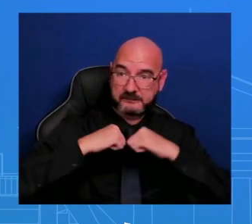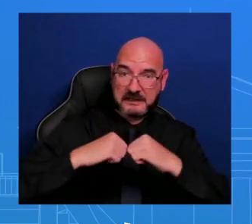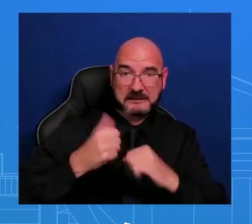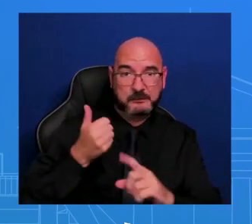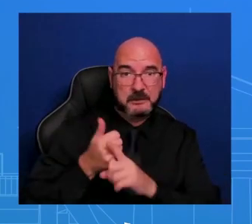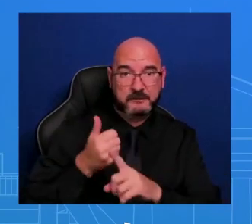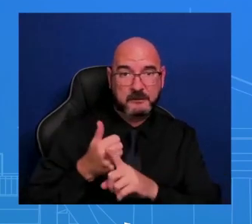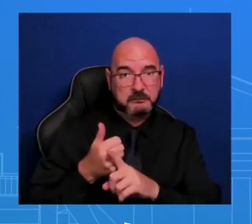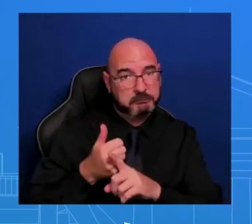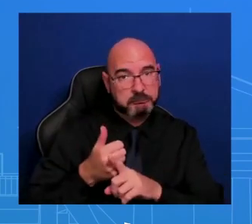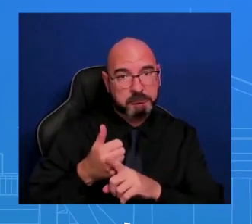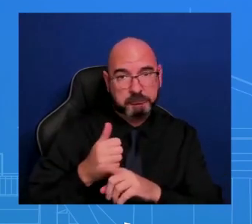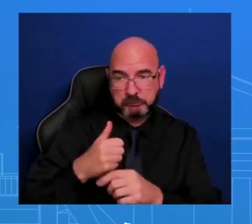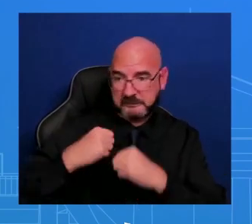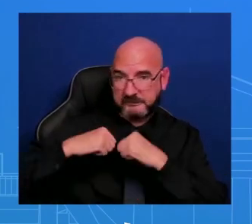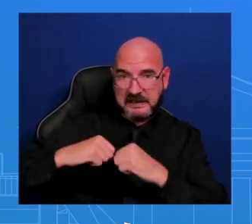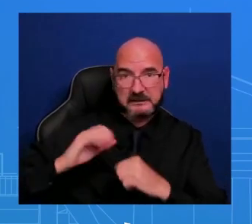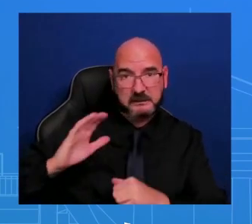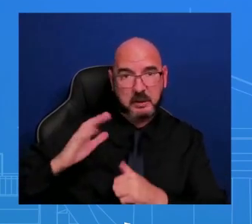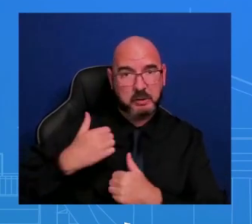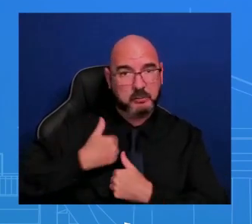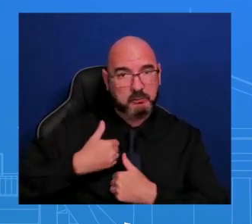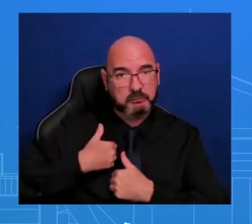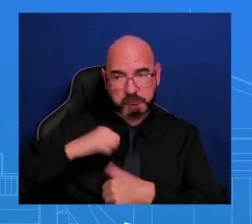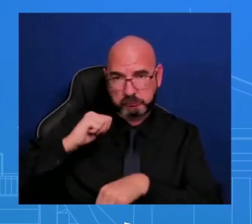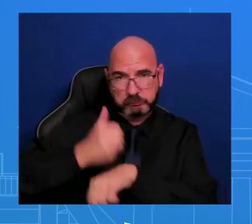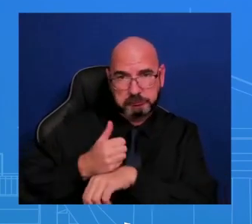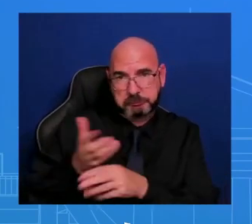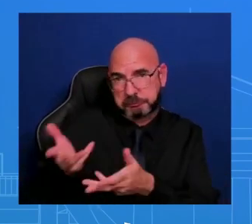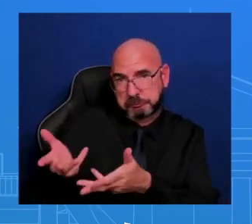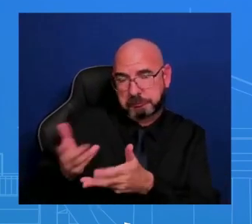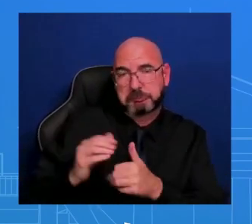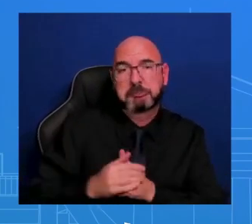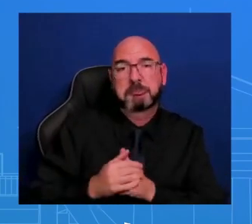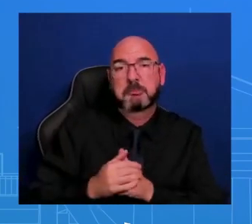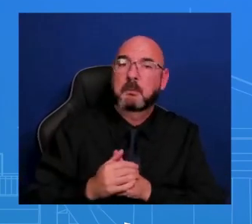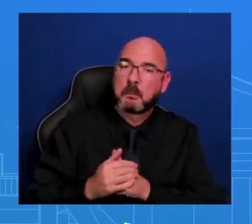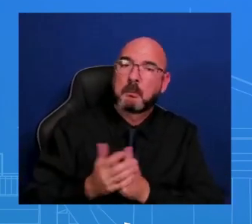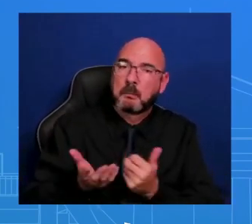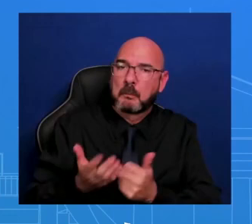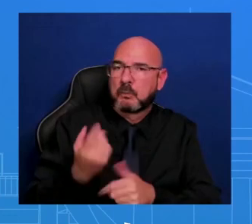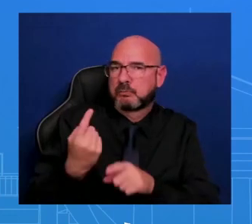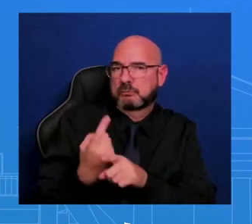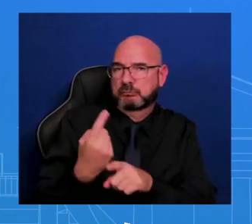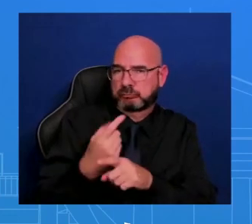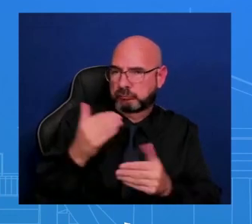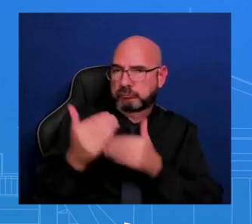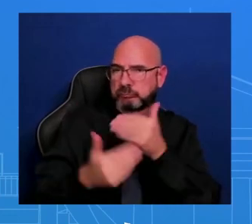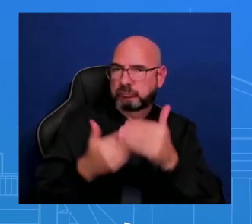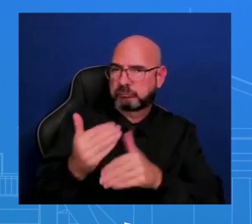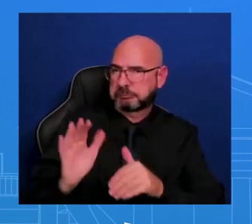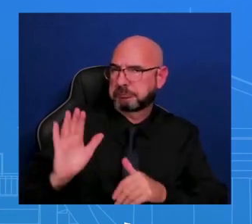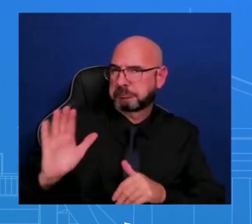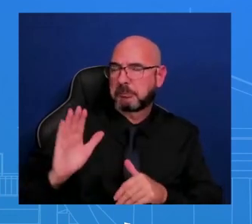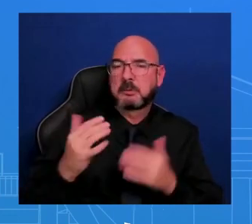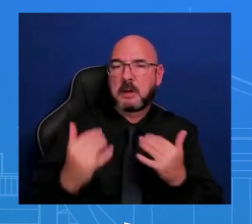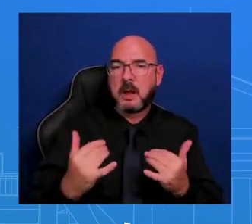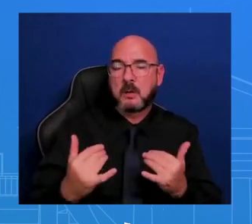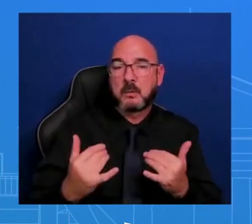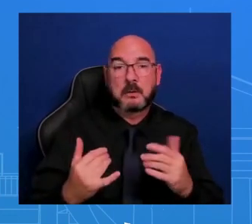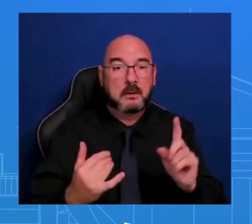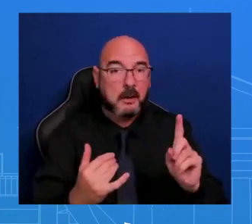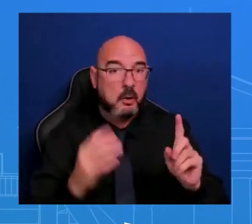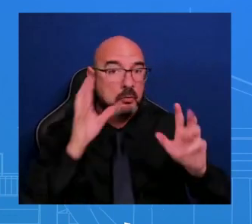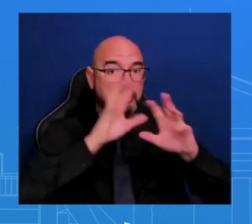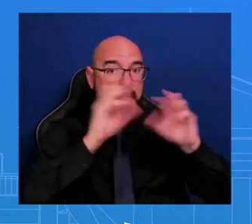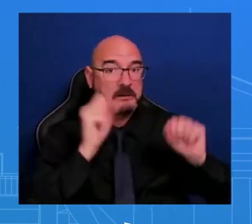protection measures. And as you know, the president has added additional military force to the region, and now one of those carrier strike groups is going to go on